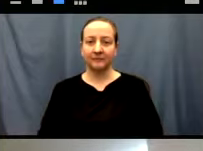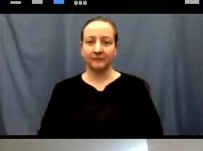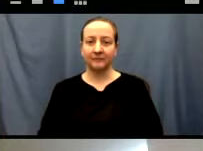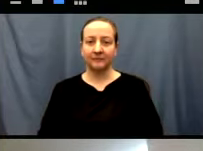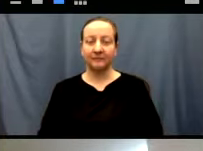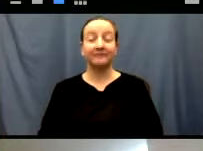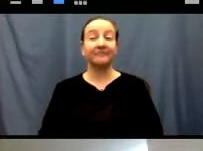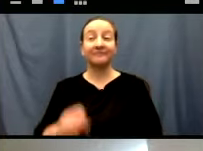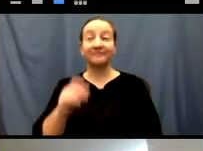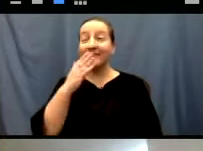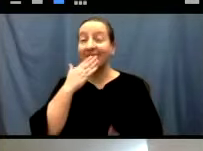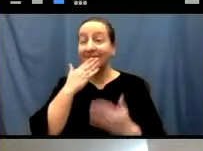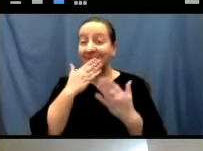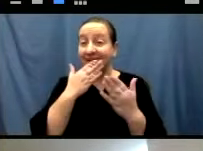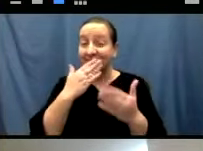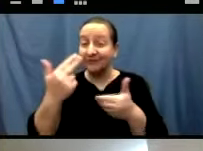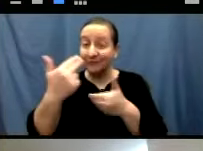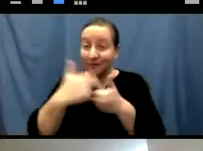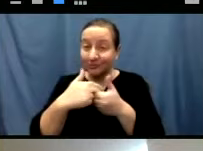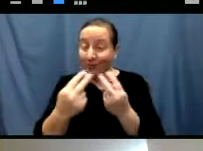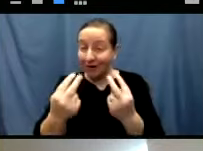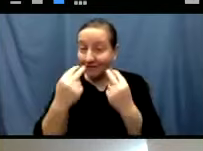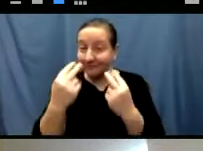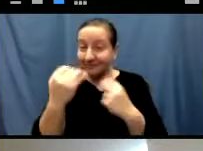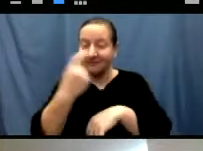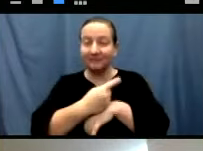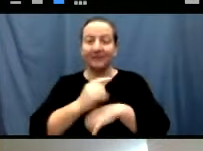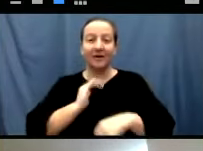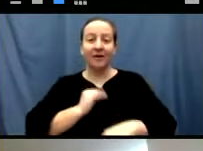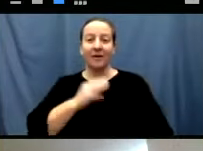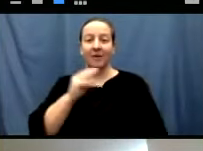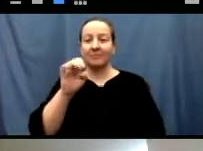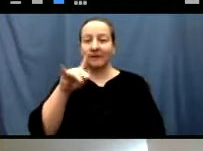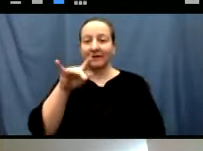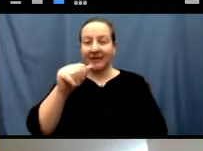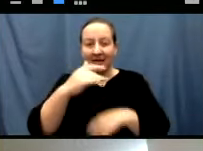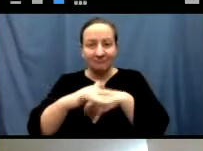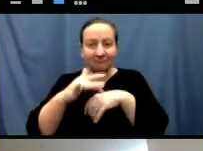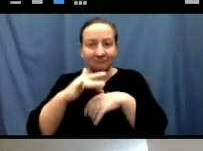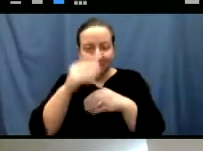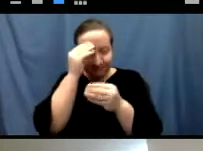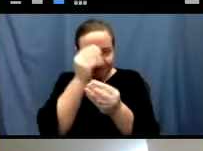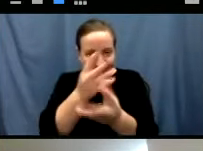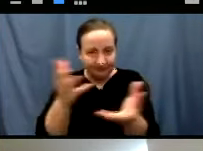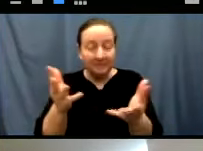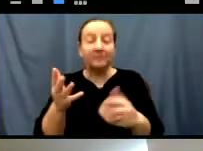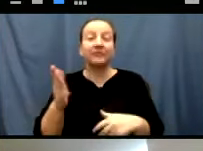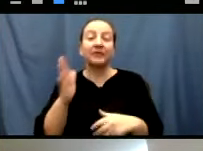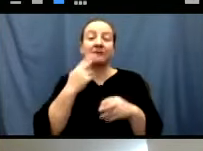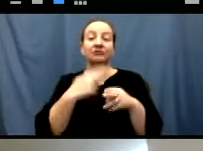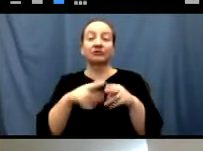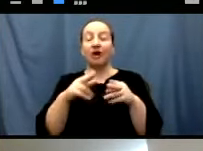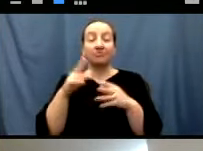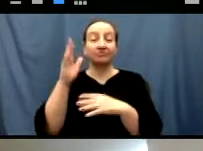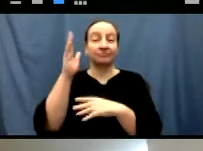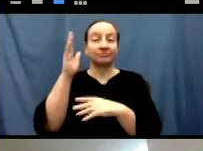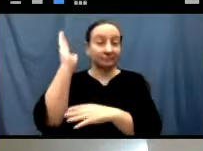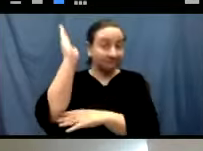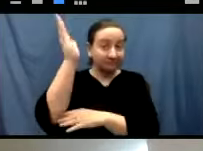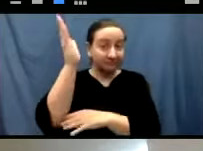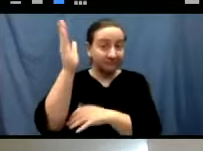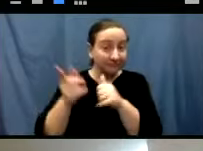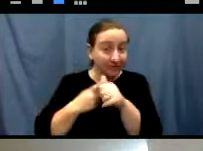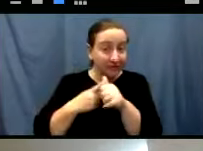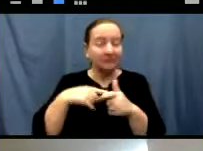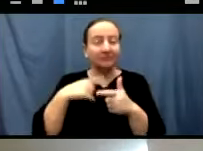All right, thank you for joining us today for our media availability. We'll go ahead, we'll start with a brief presentation and then we'll do